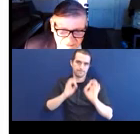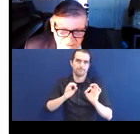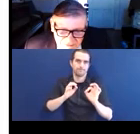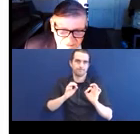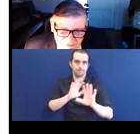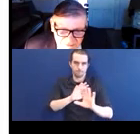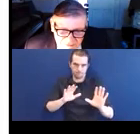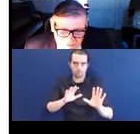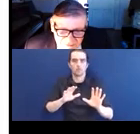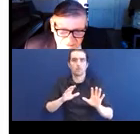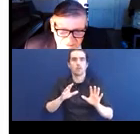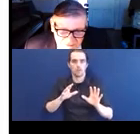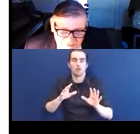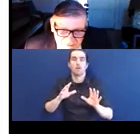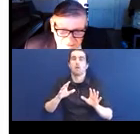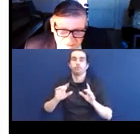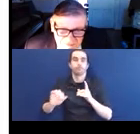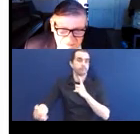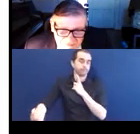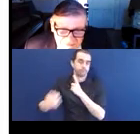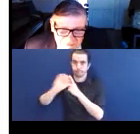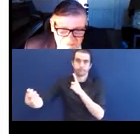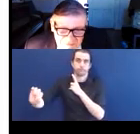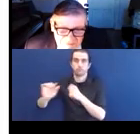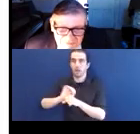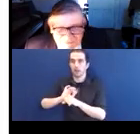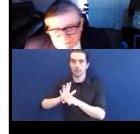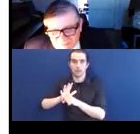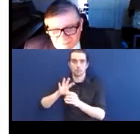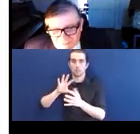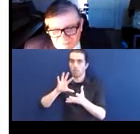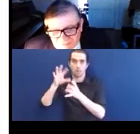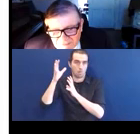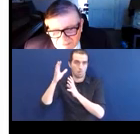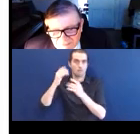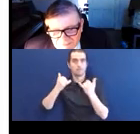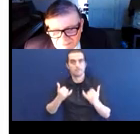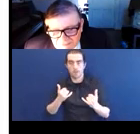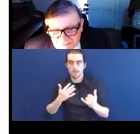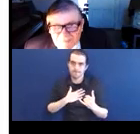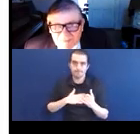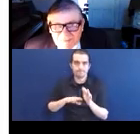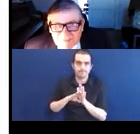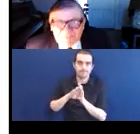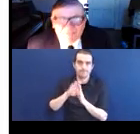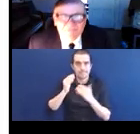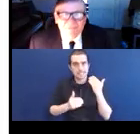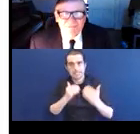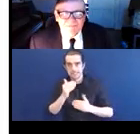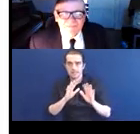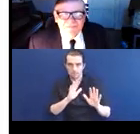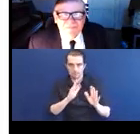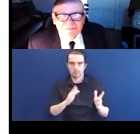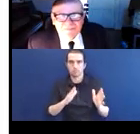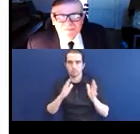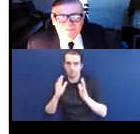able to work, while 65% felt insecurity in their current jobs. And one key recommendation that keeps coming up